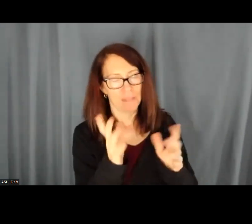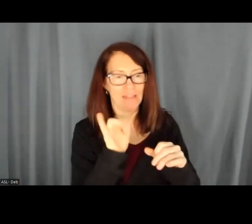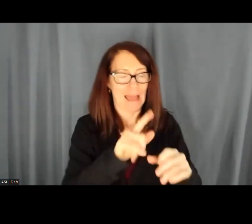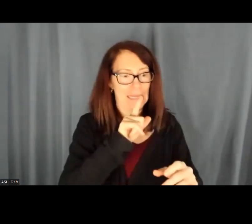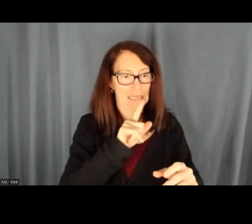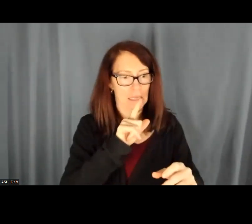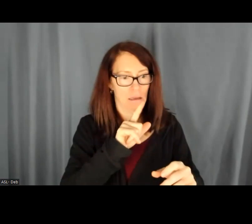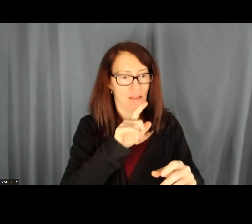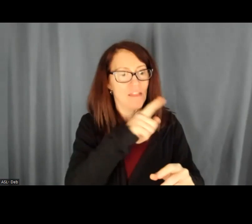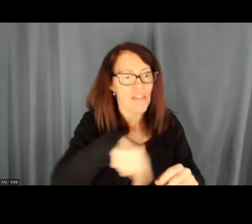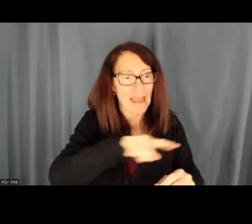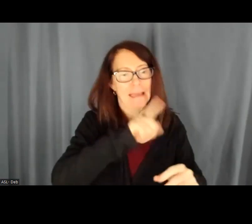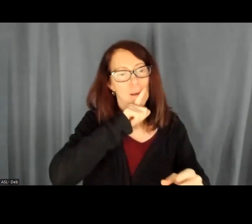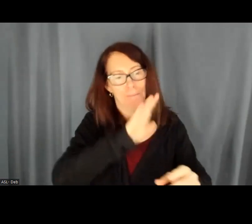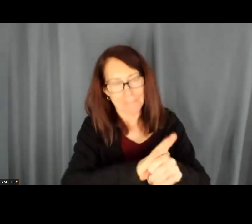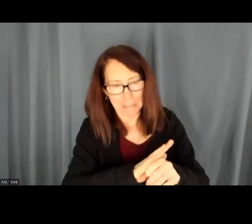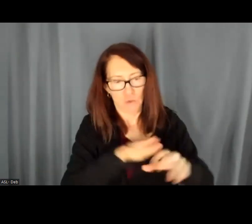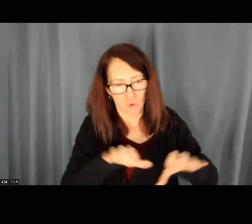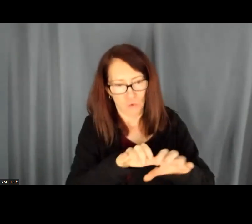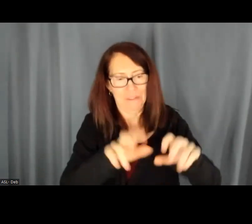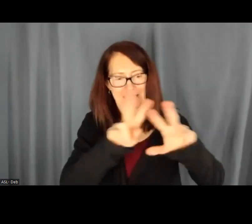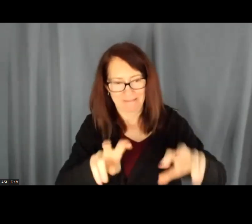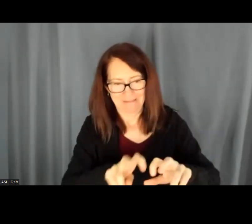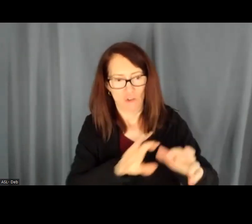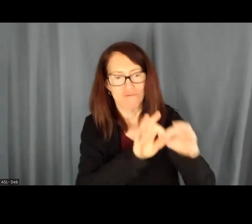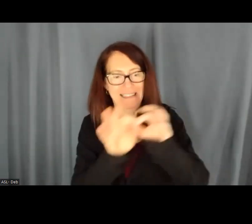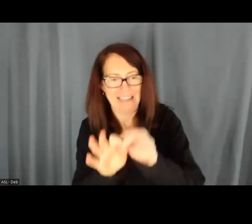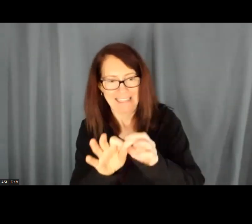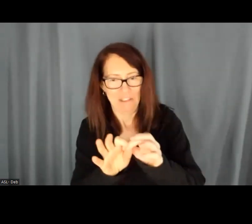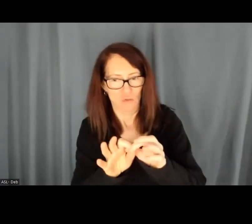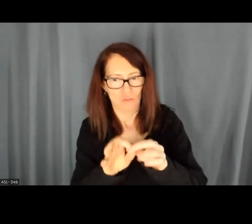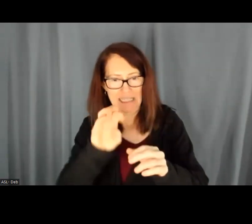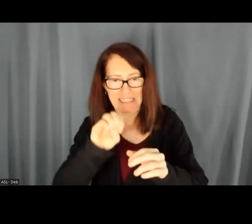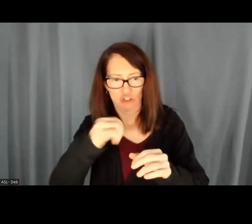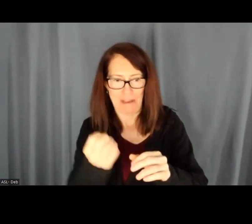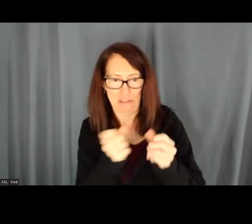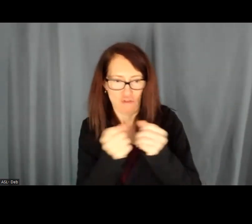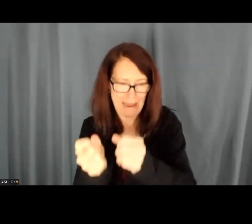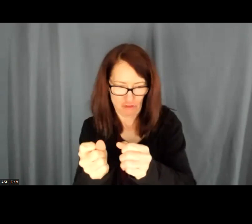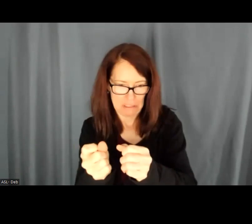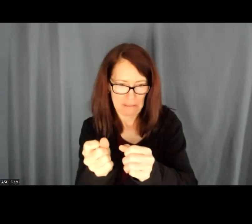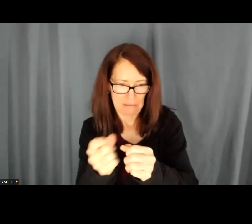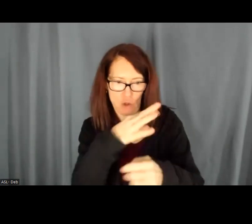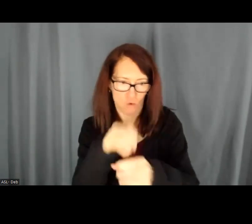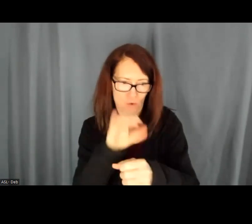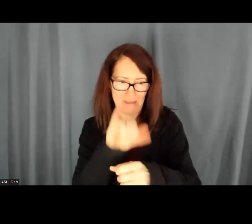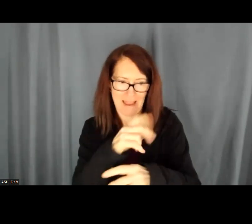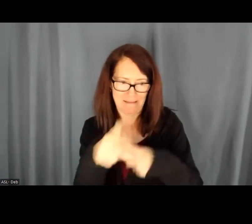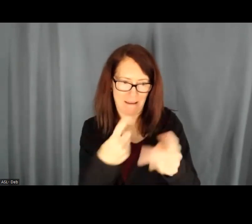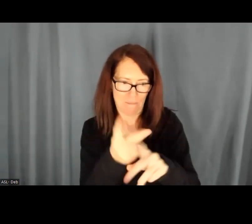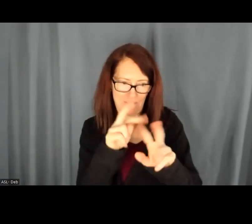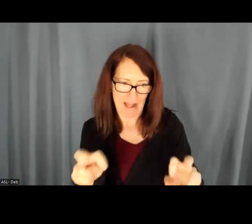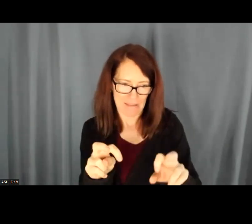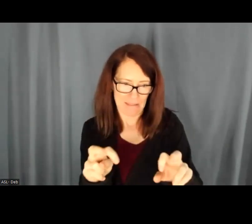of analysis as part of their EJ strategy. Yes. Okay.